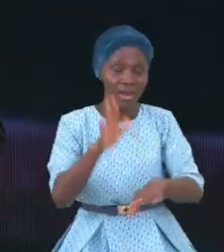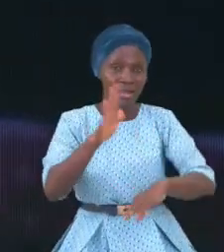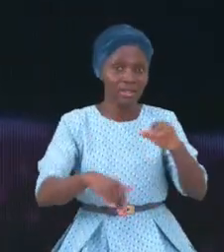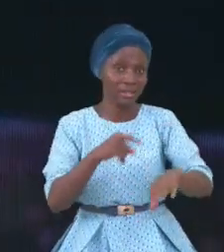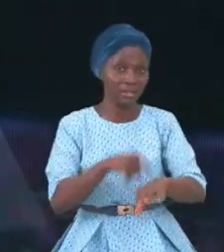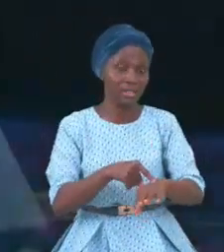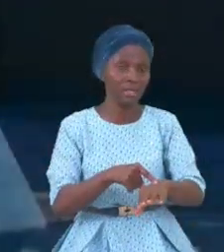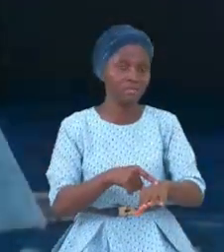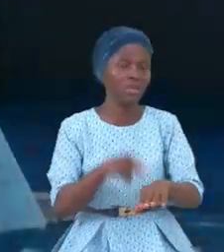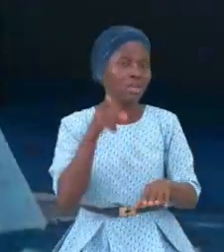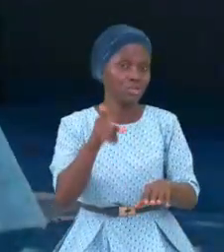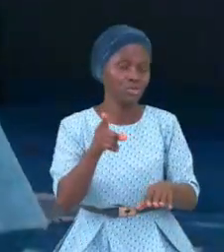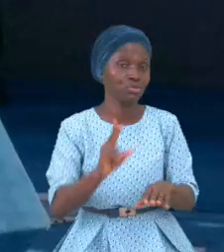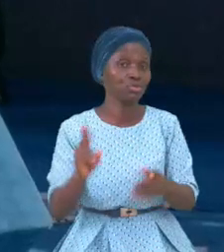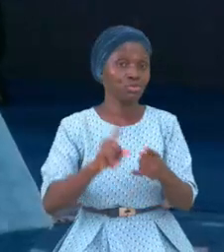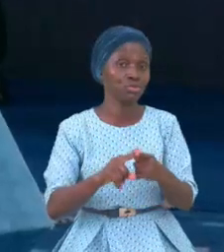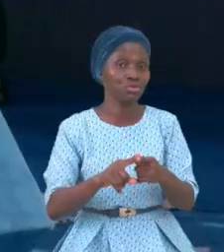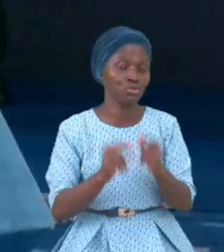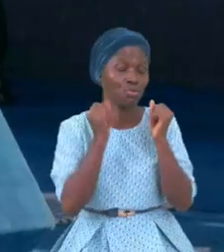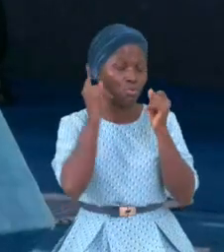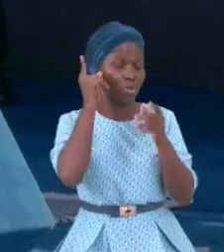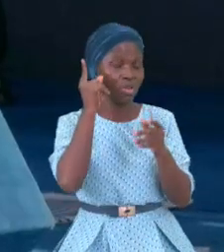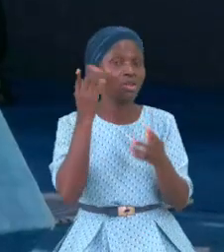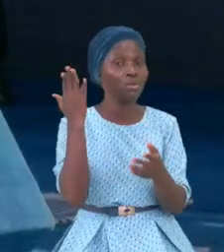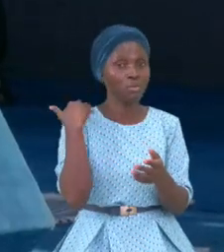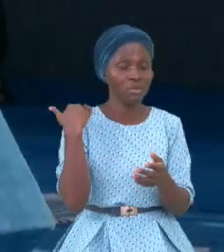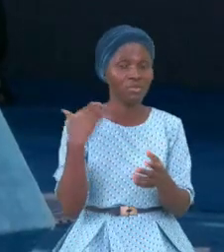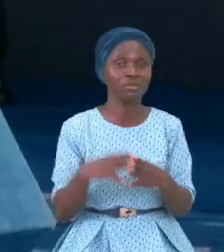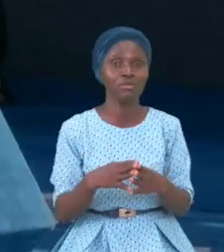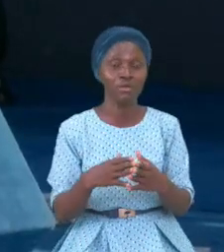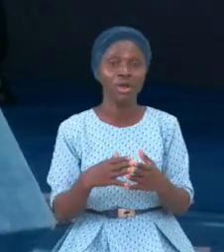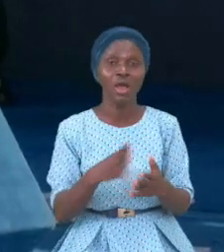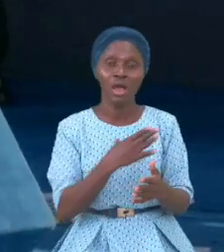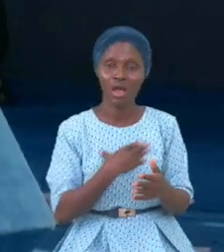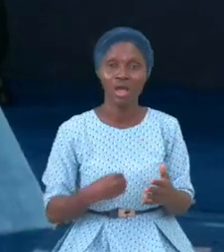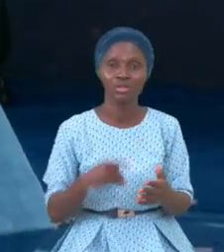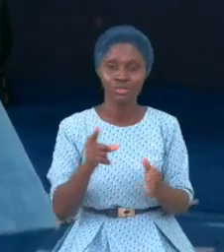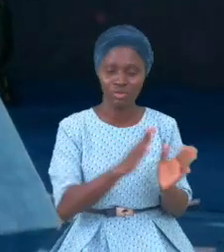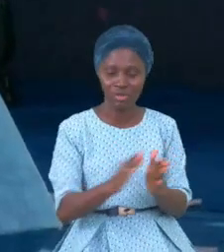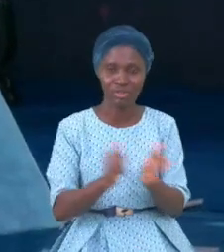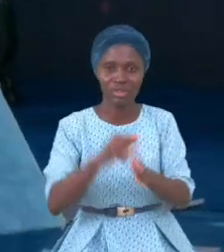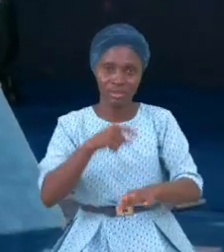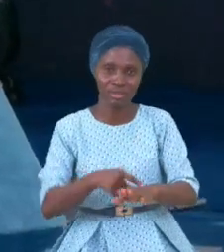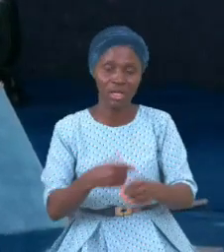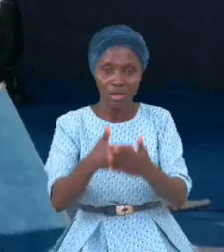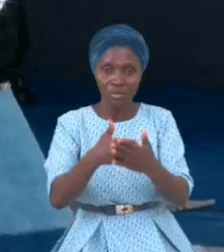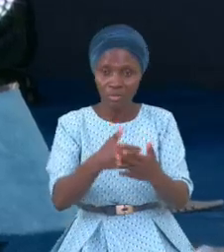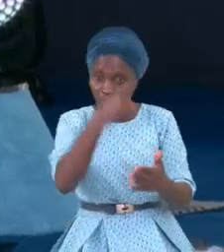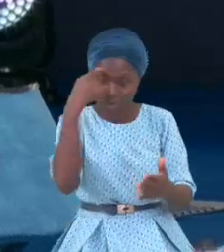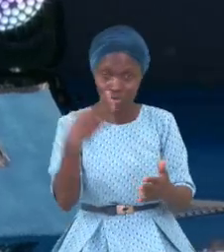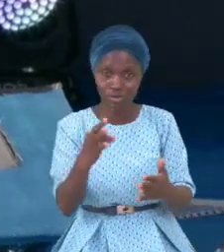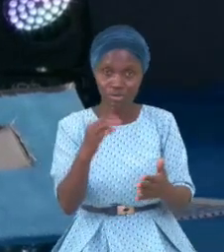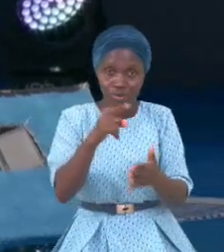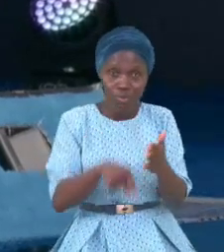alarm at 5 o'clock because of what is ahead of me, and because of what I need to do today, and then you